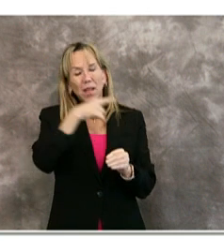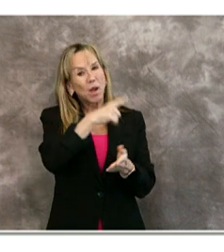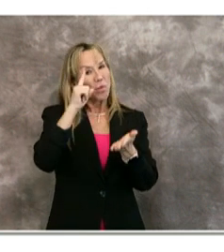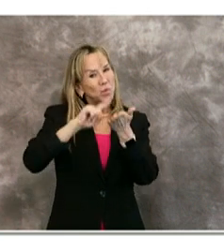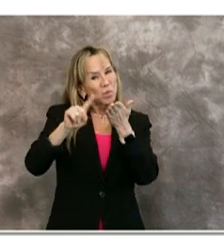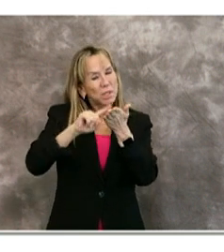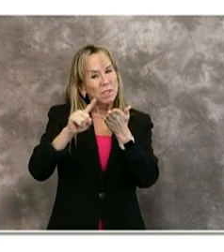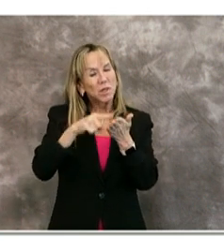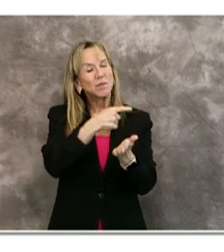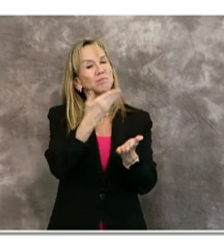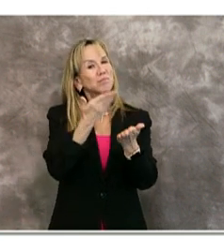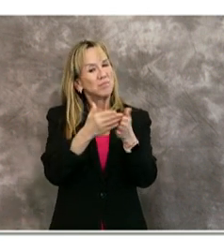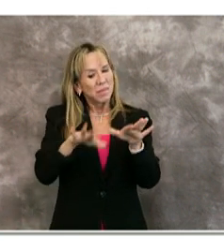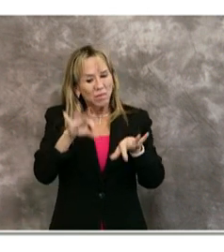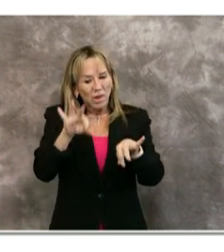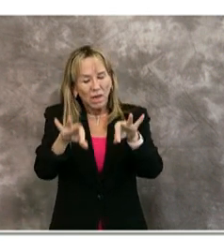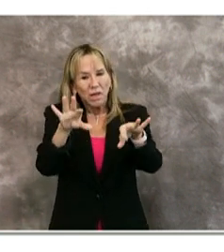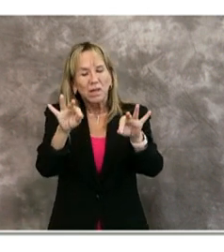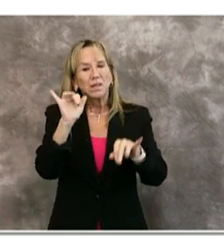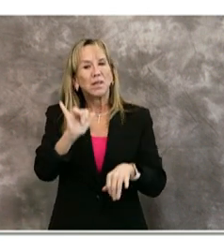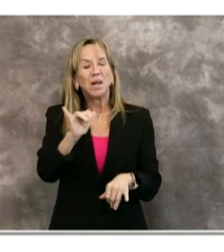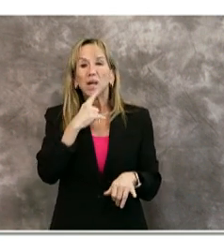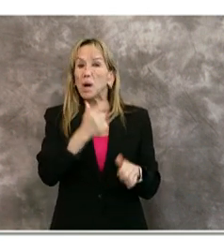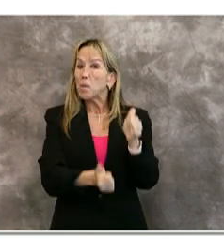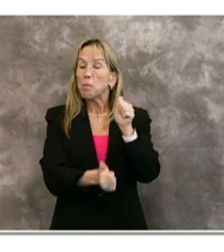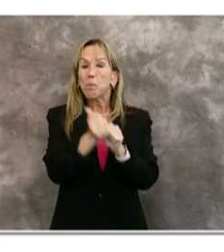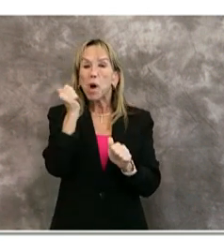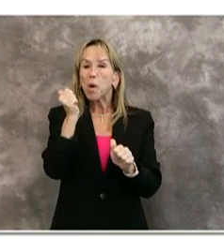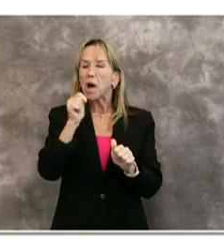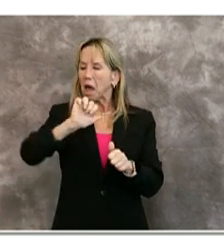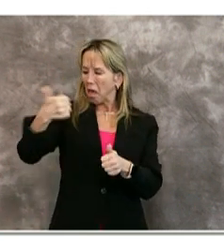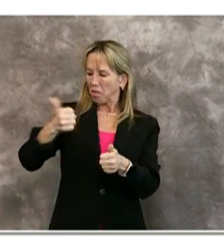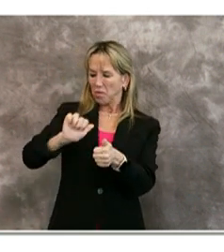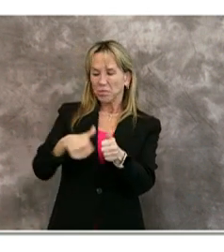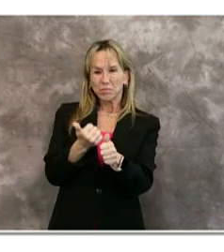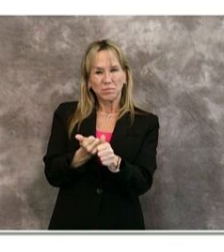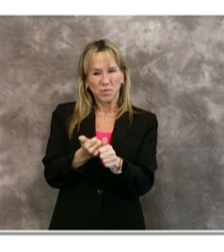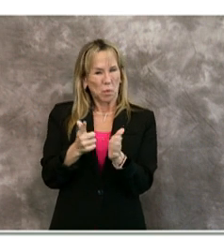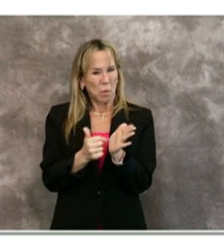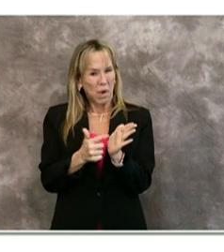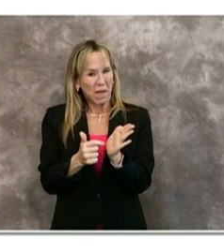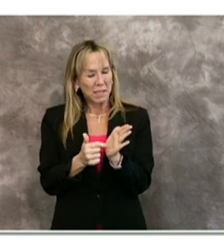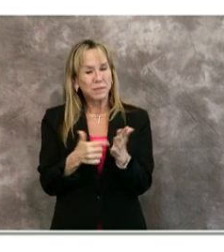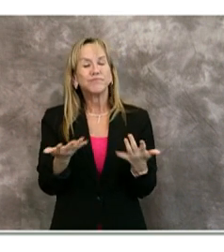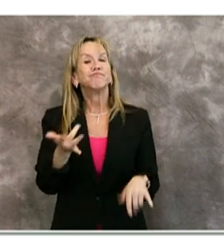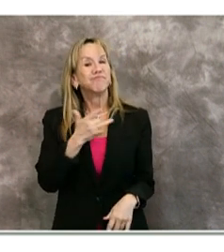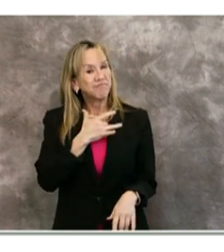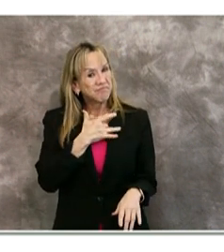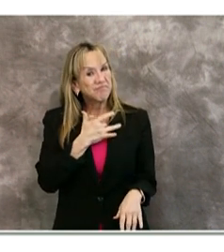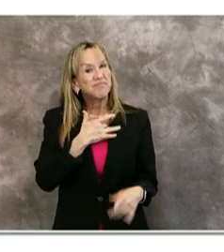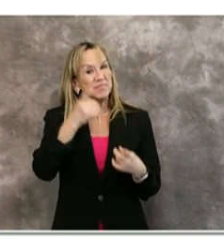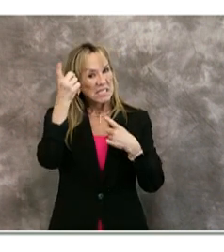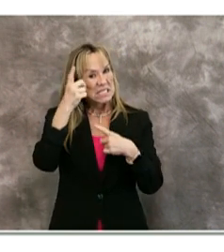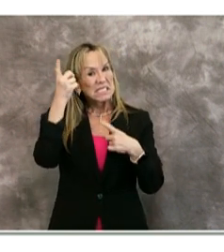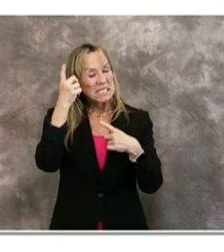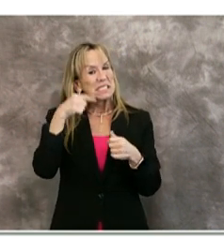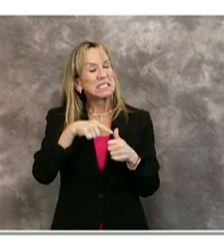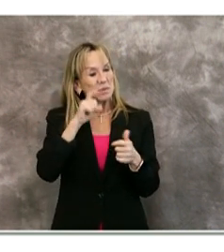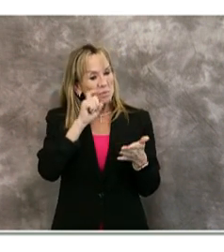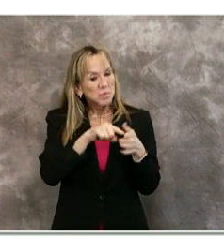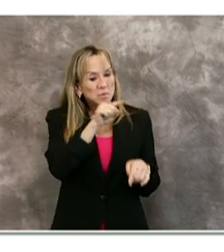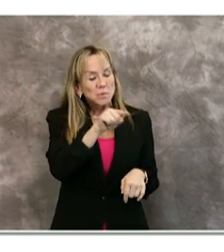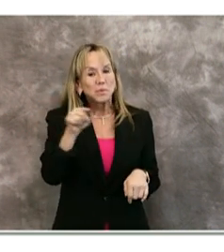reported also that the most common underlying health conditions were cardiovascular heart disease